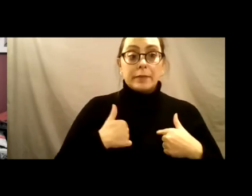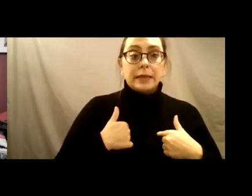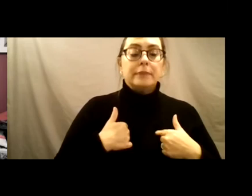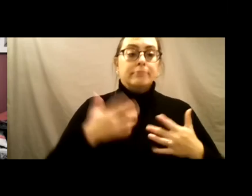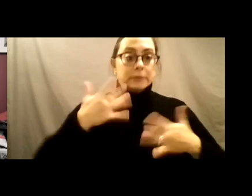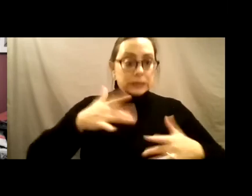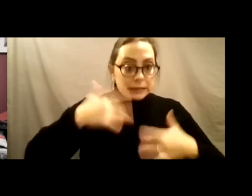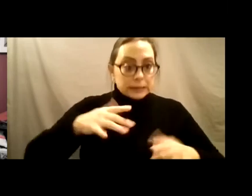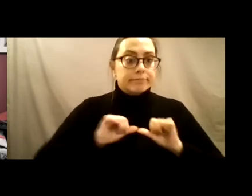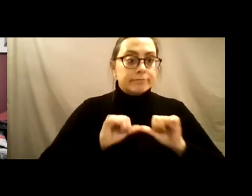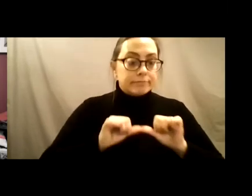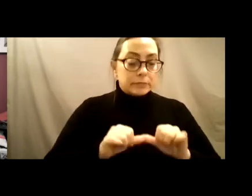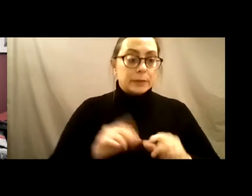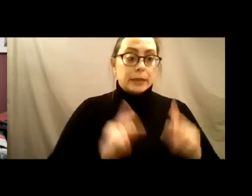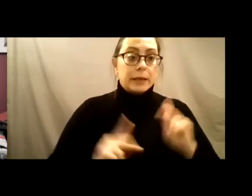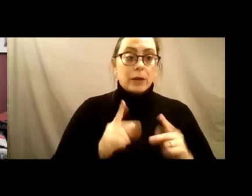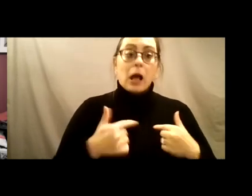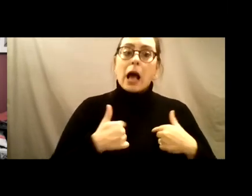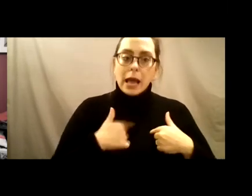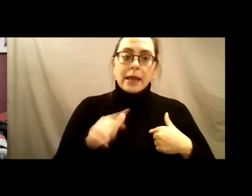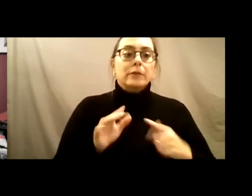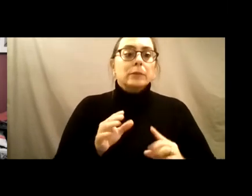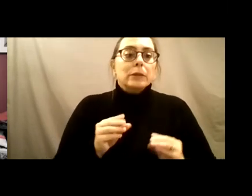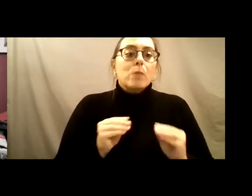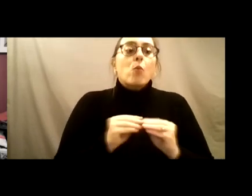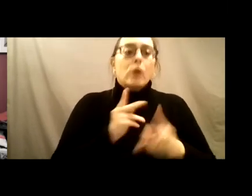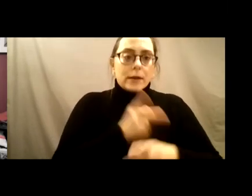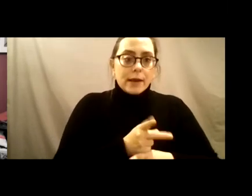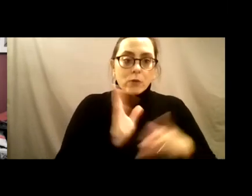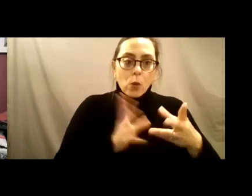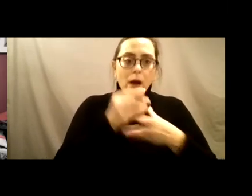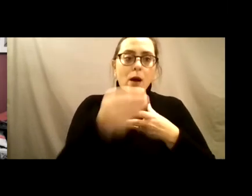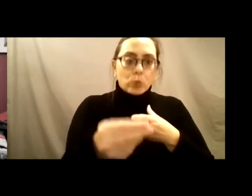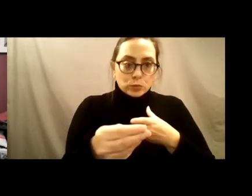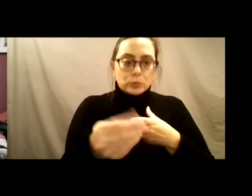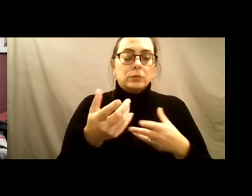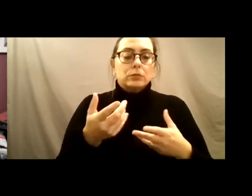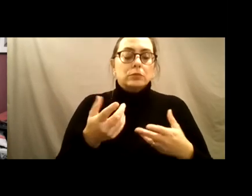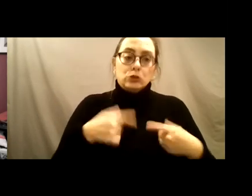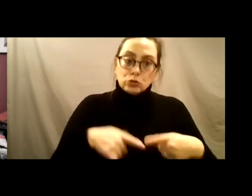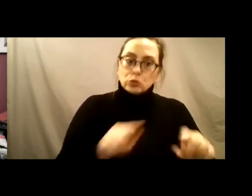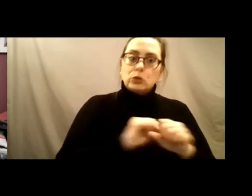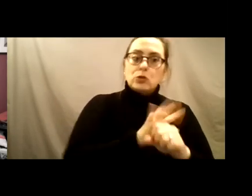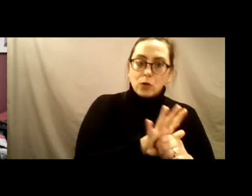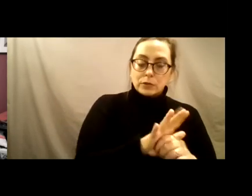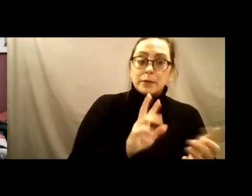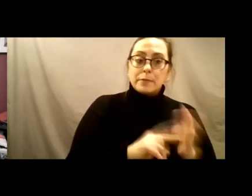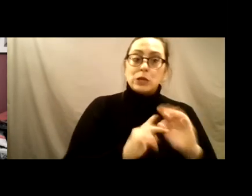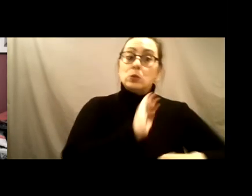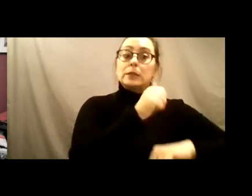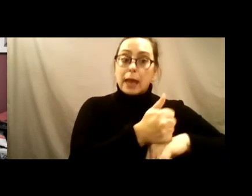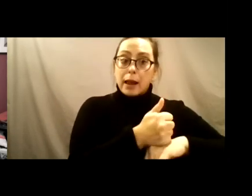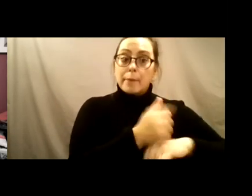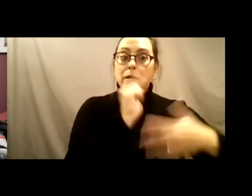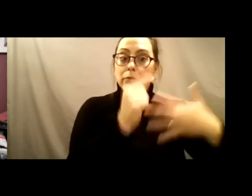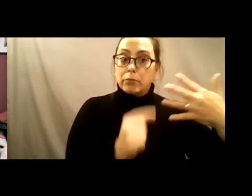who have to be especially more mindful of going out during COVID times, it's a sign that you care for us if you tell us what you're